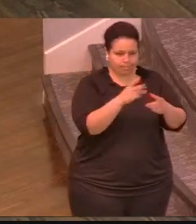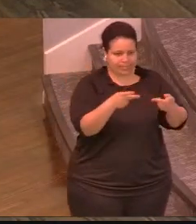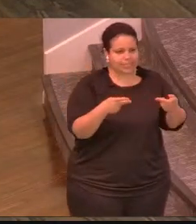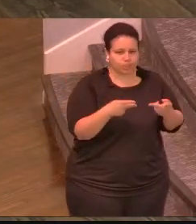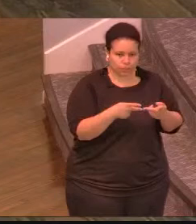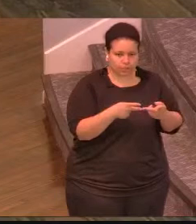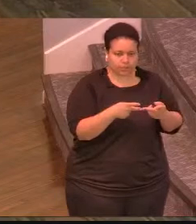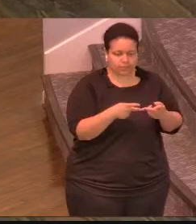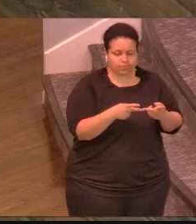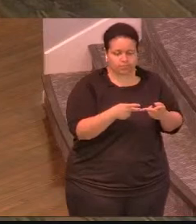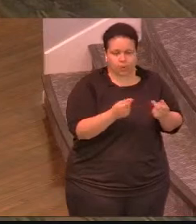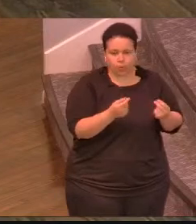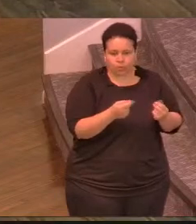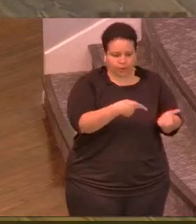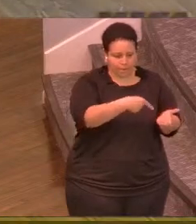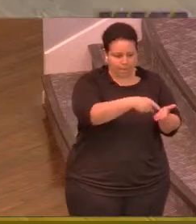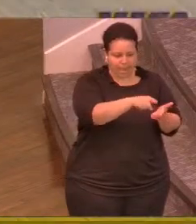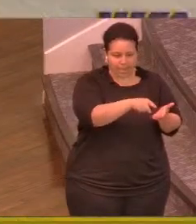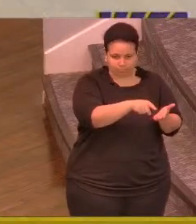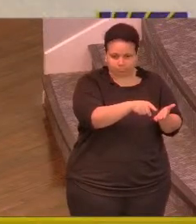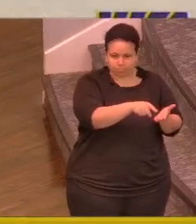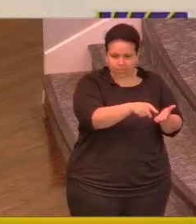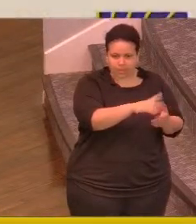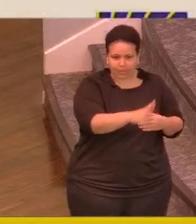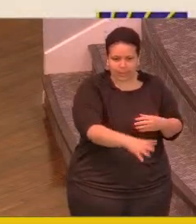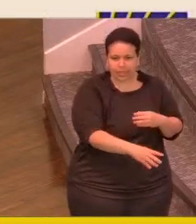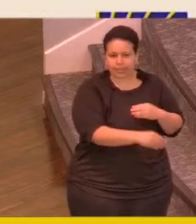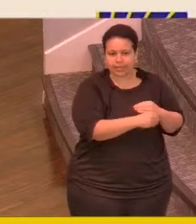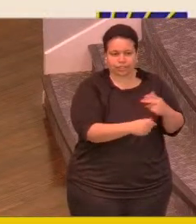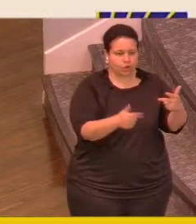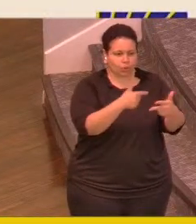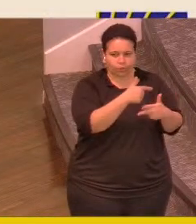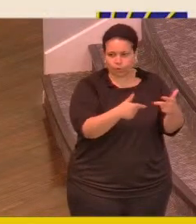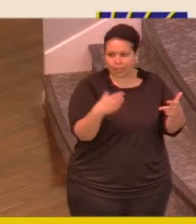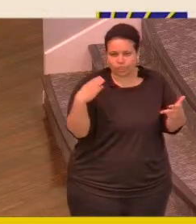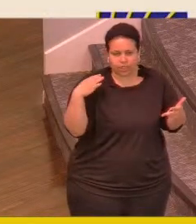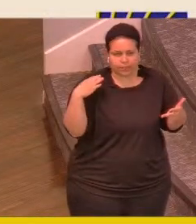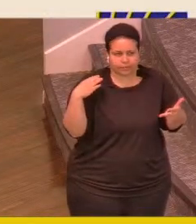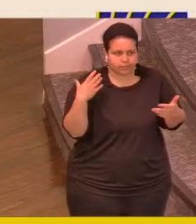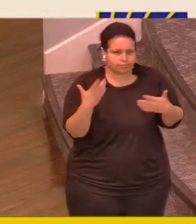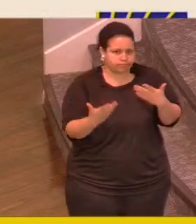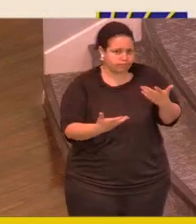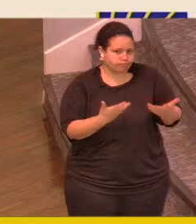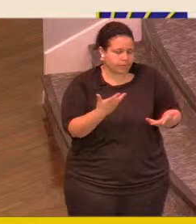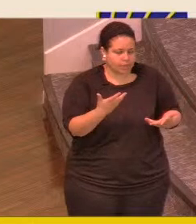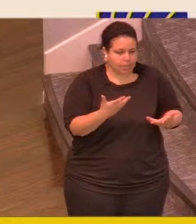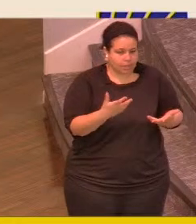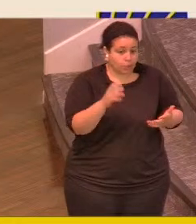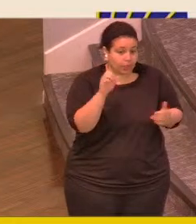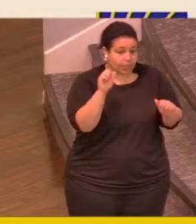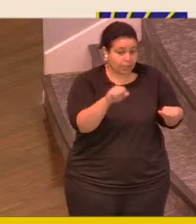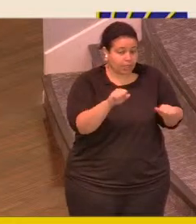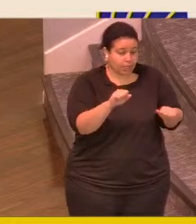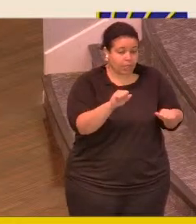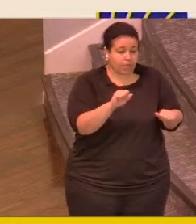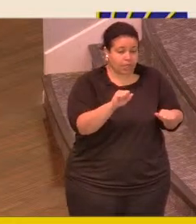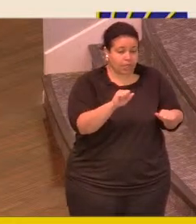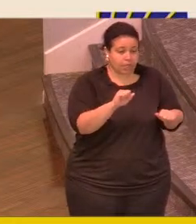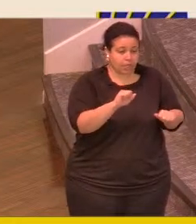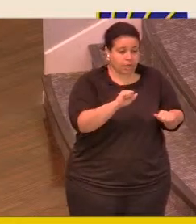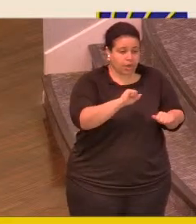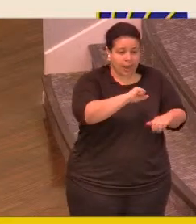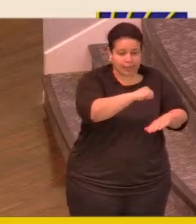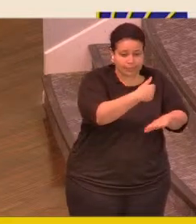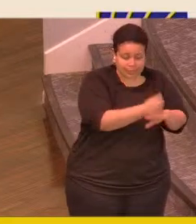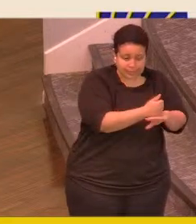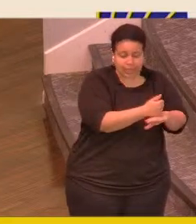would pay the additional 3 chiefs or how. So we could assign, I think that's correct, we talked about it